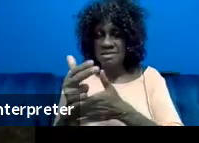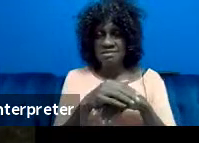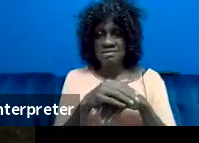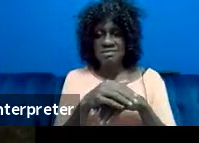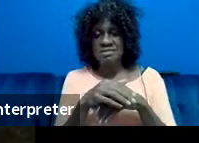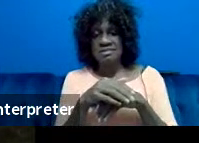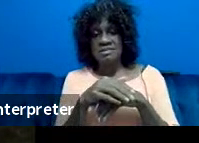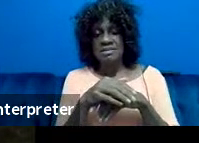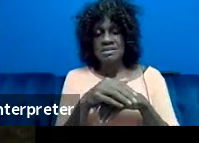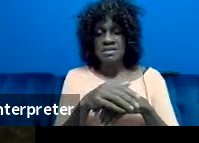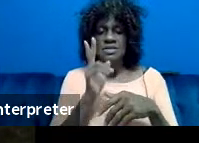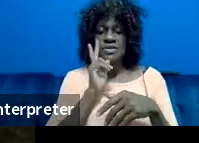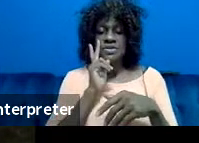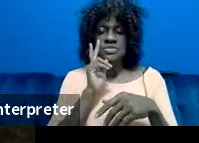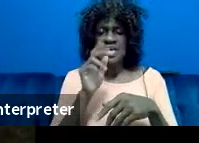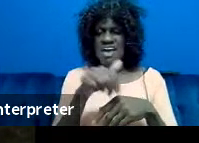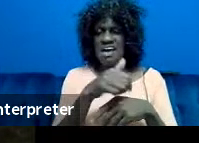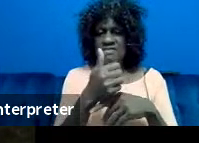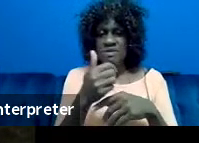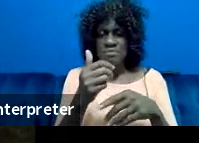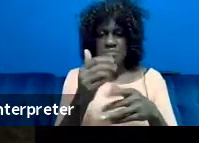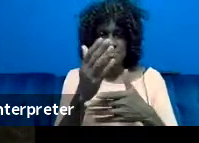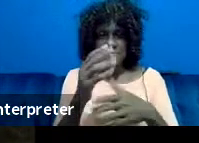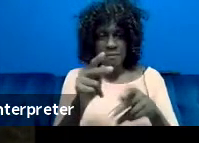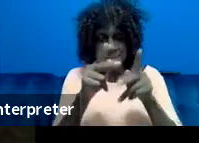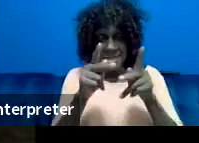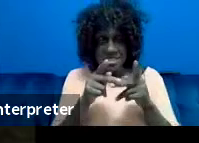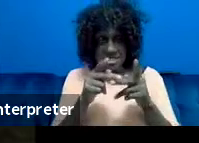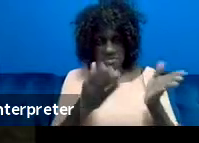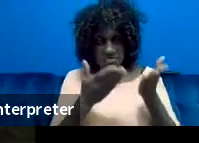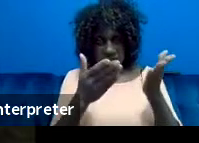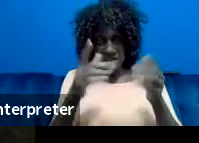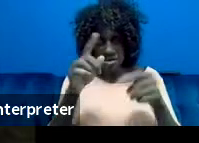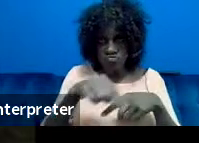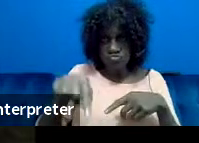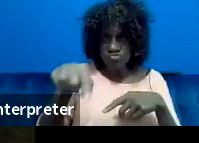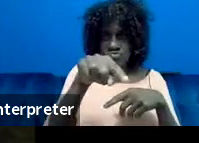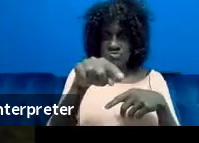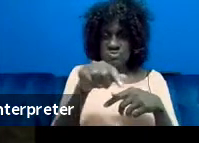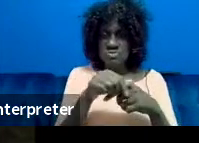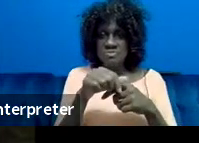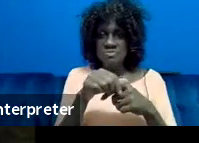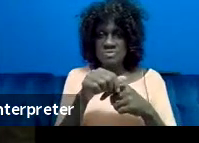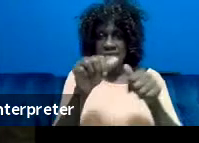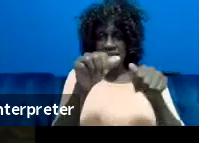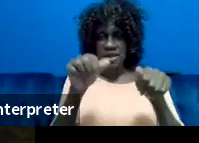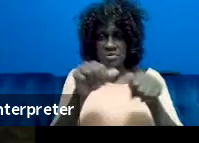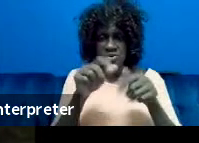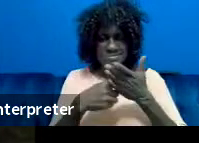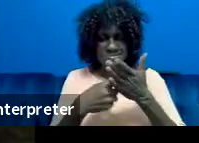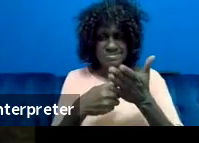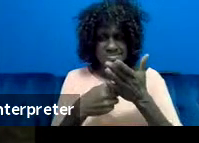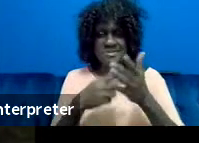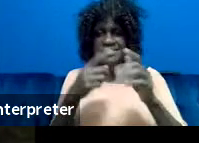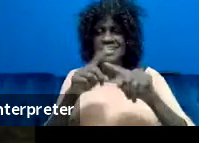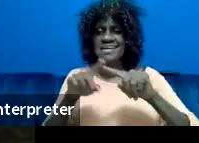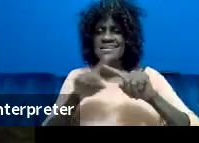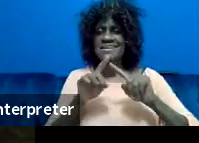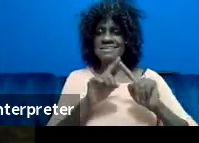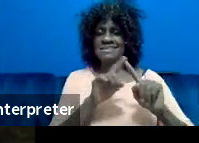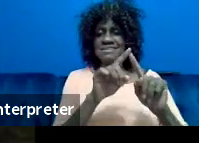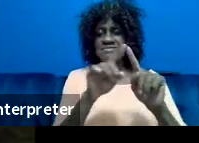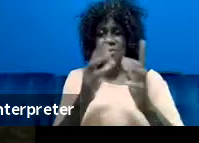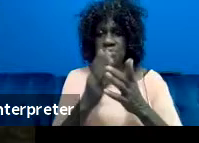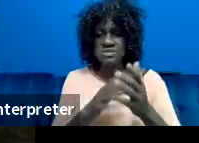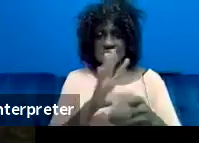And then you can see that there's other site amenities that are provided around this surface. But we'll be talking about many of these different characteristics,